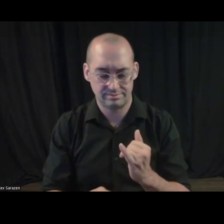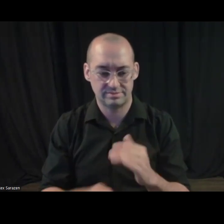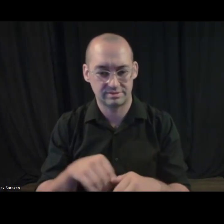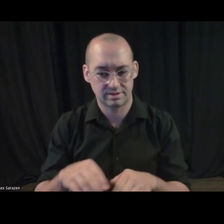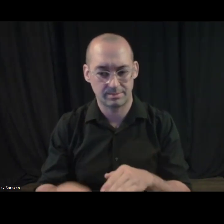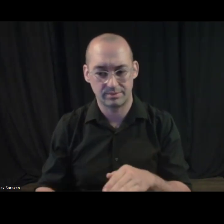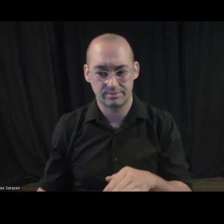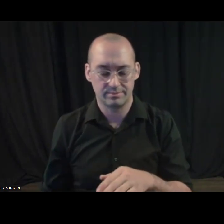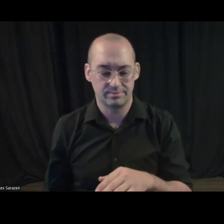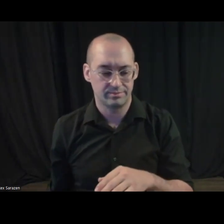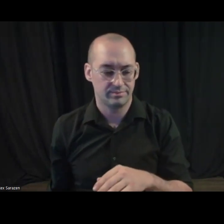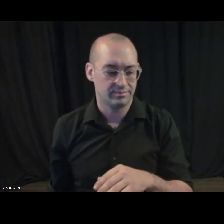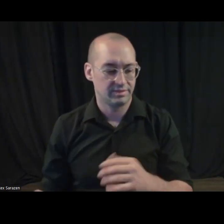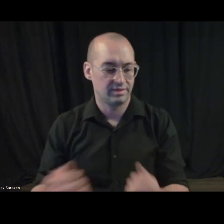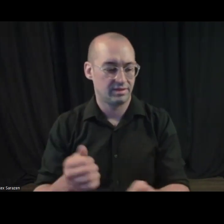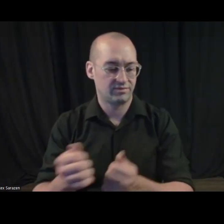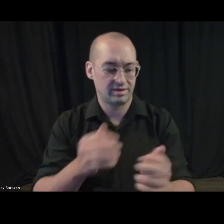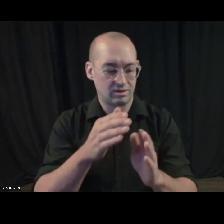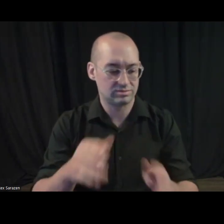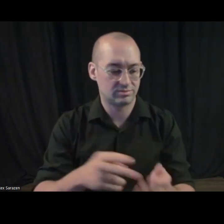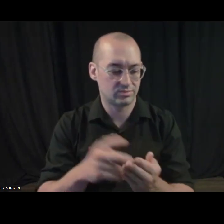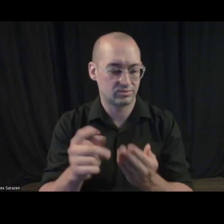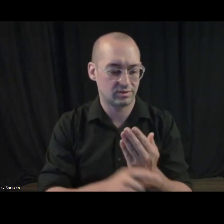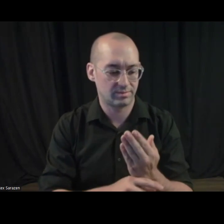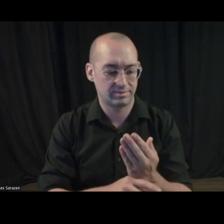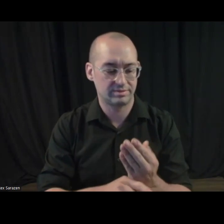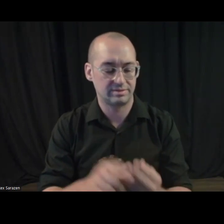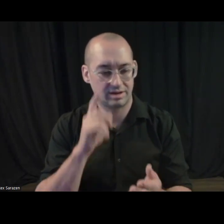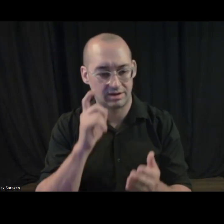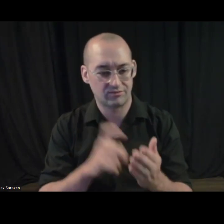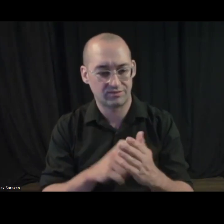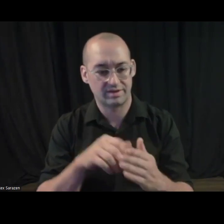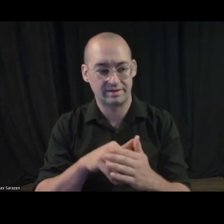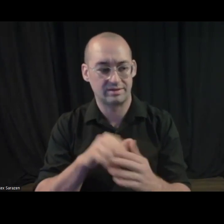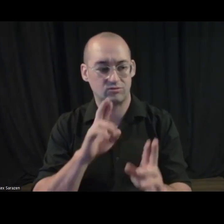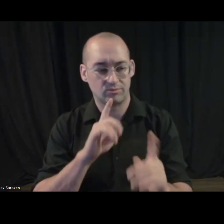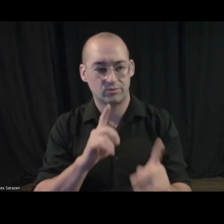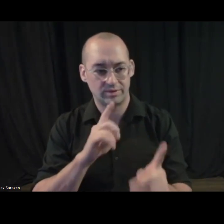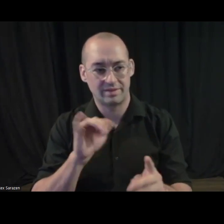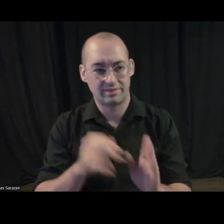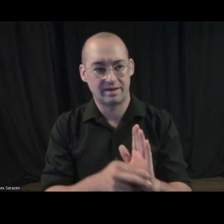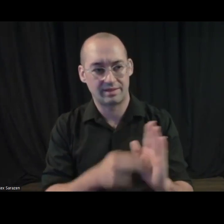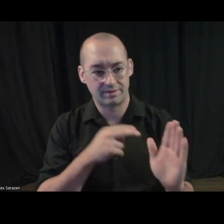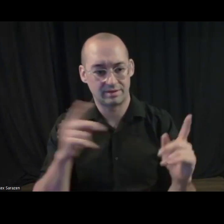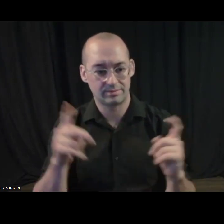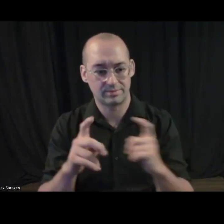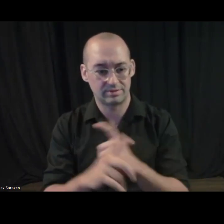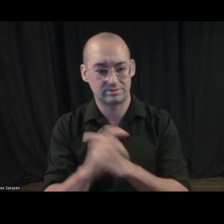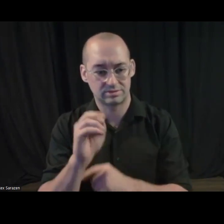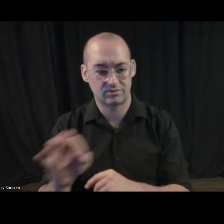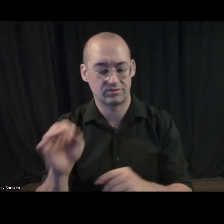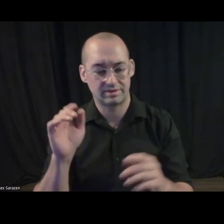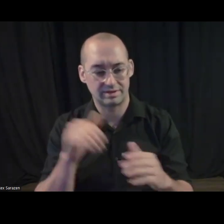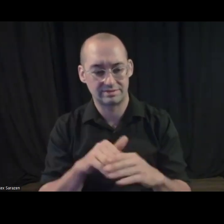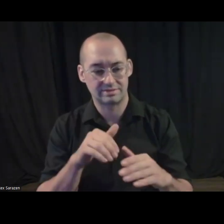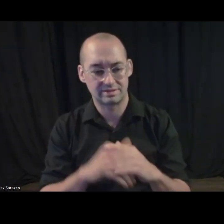is navigating the housing programs. So this was identified in the report. The report highlighted the complexity of